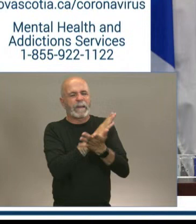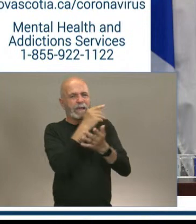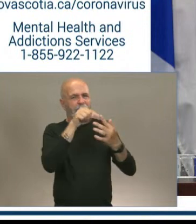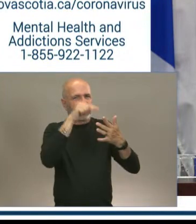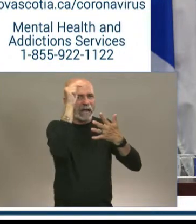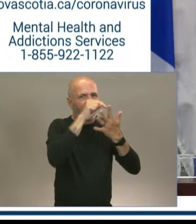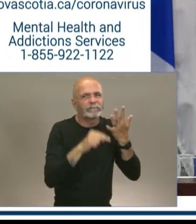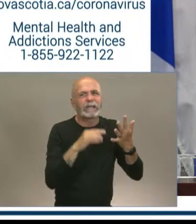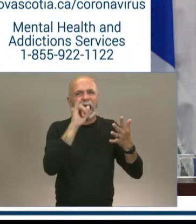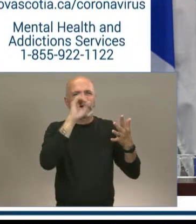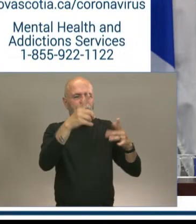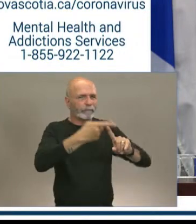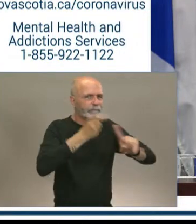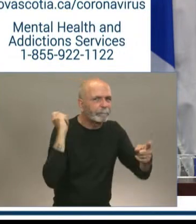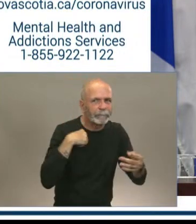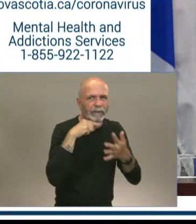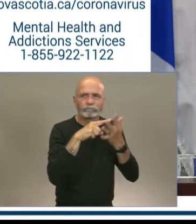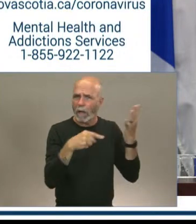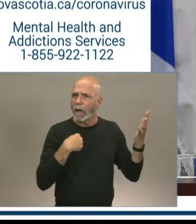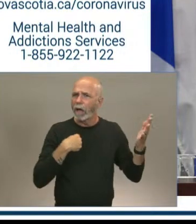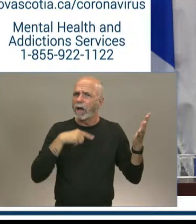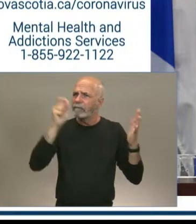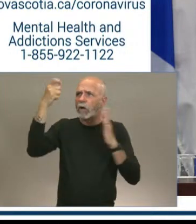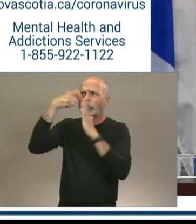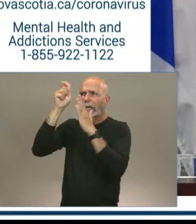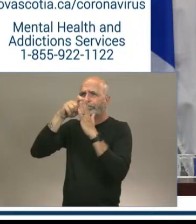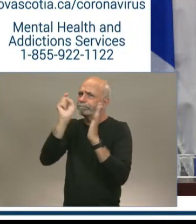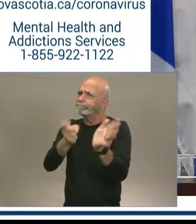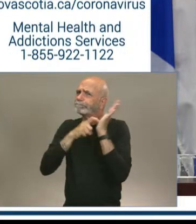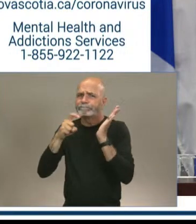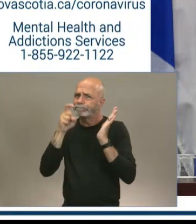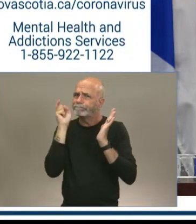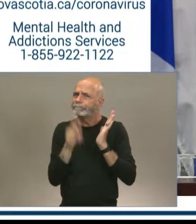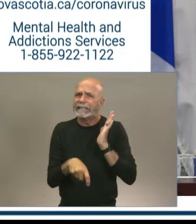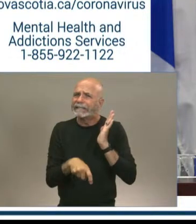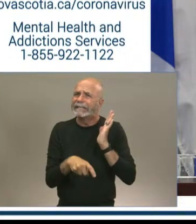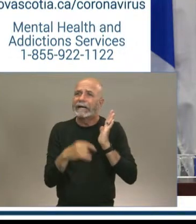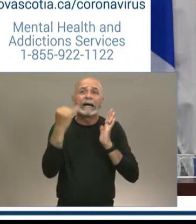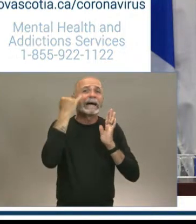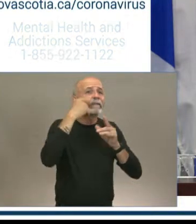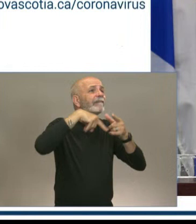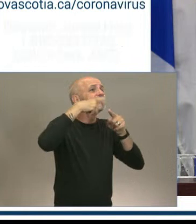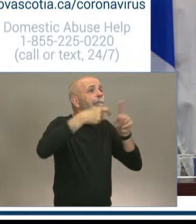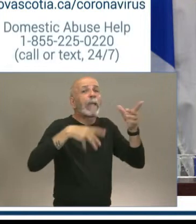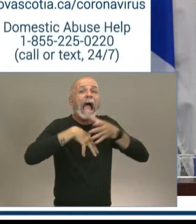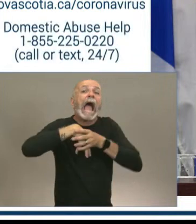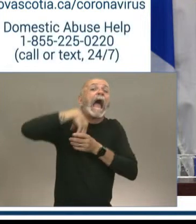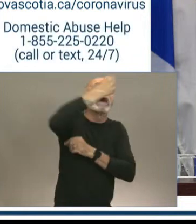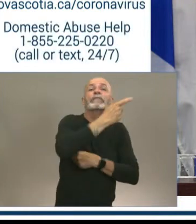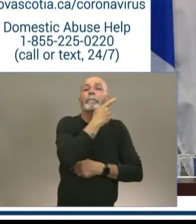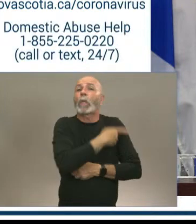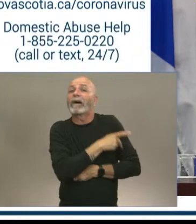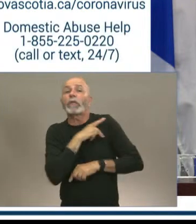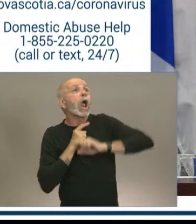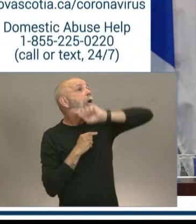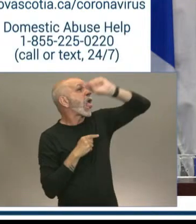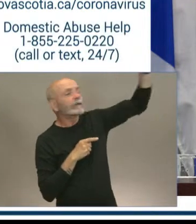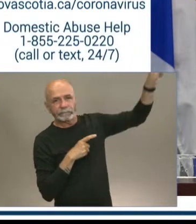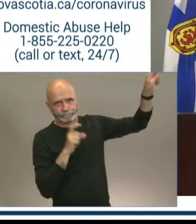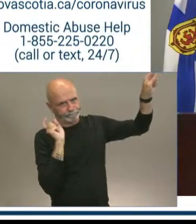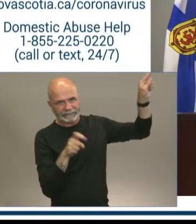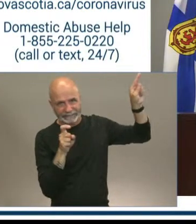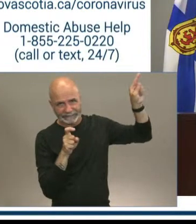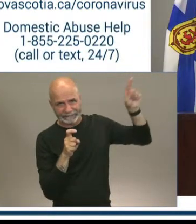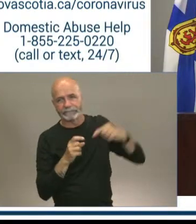but we're asking for them to do the safe check-in form if they're from outside of the Atlantic region. Next, we'll It's not